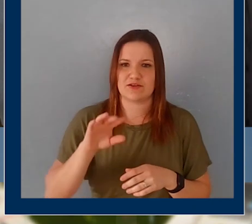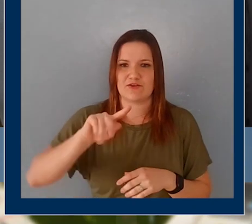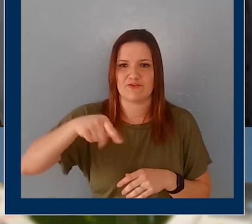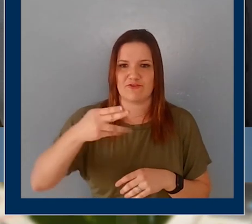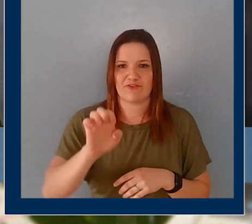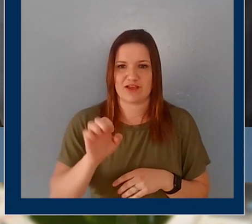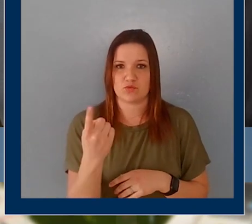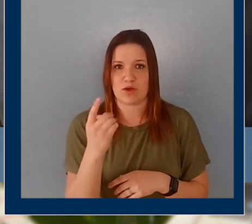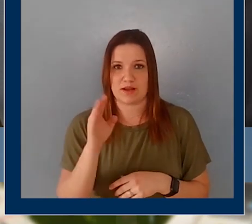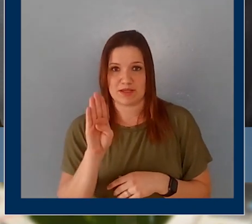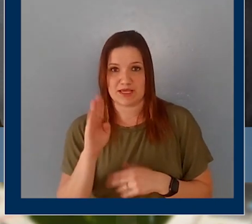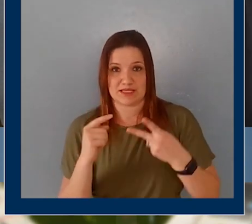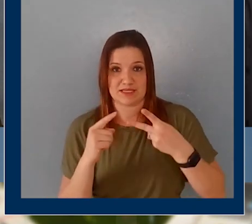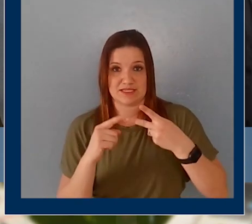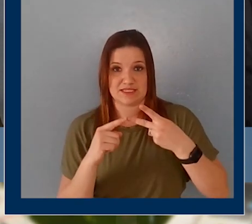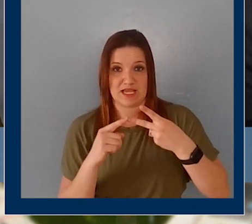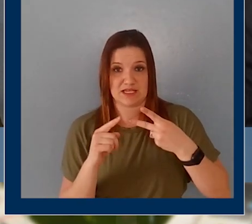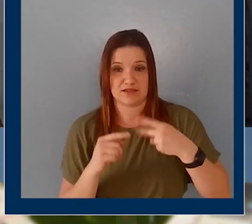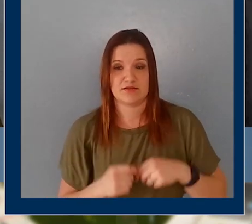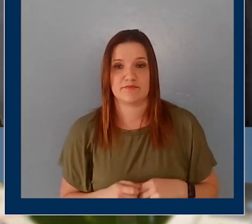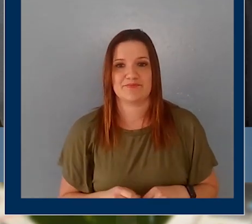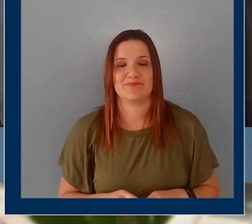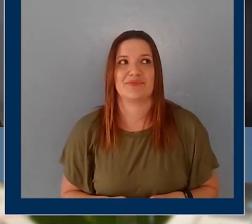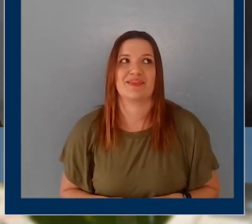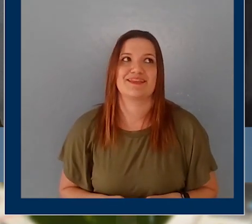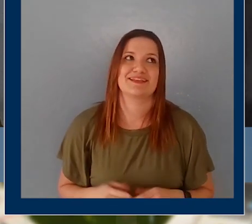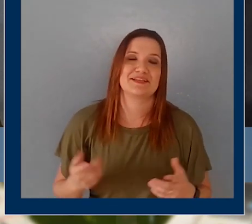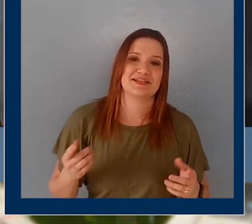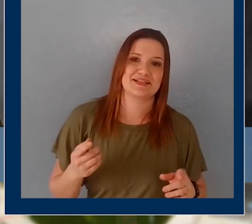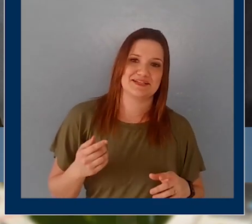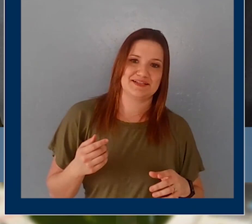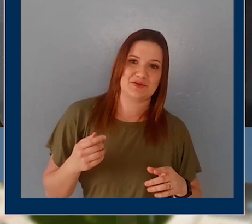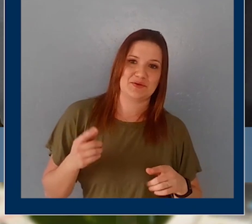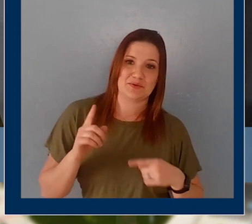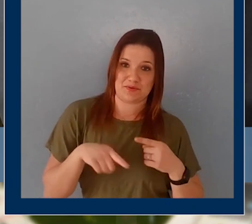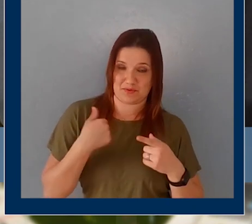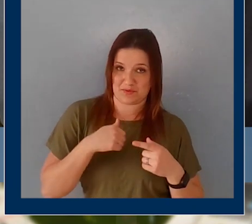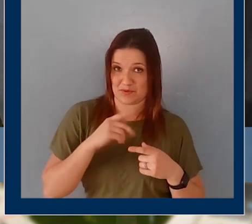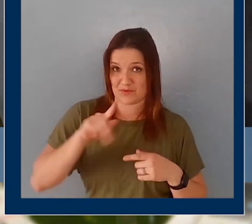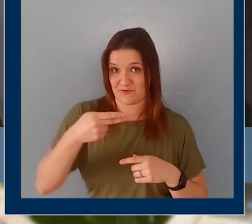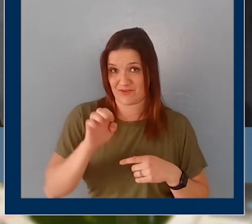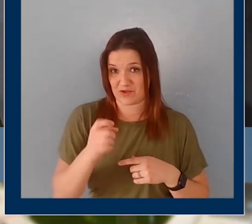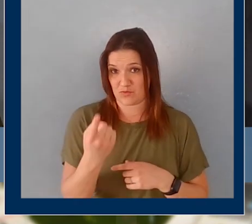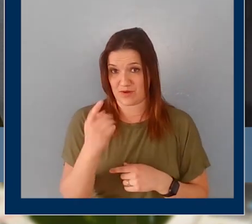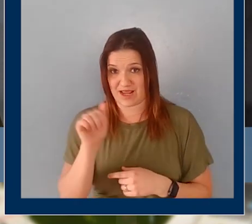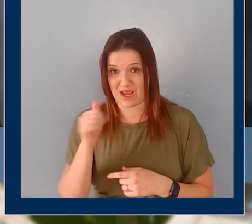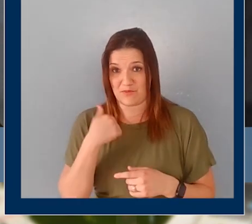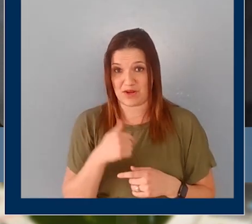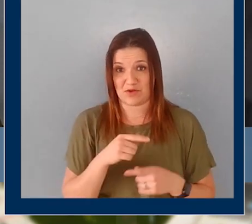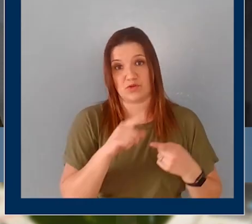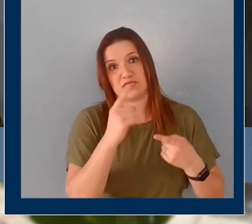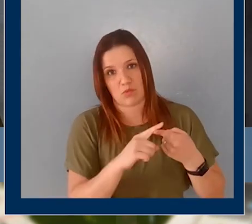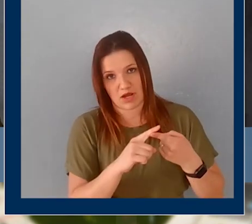when we were in phase 1A, we had to first go through tier 1, finish that before you could start tier 2,